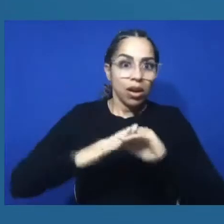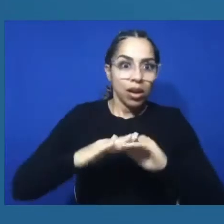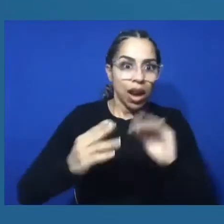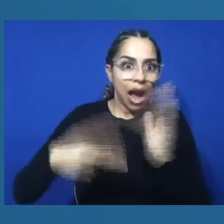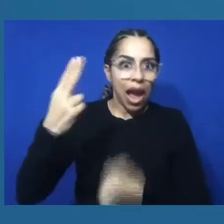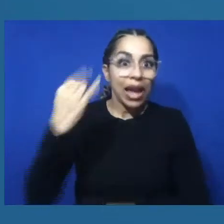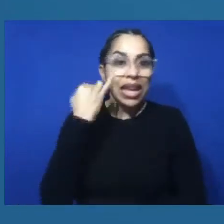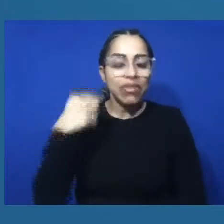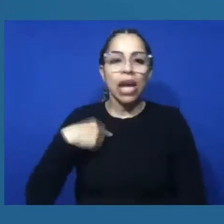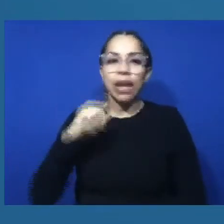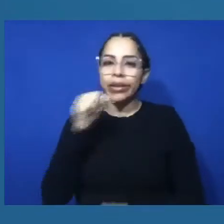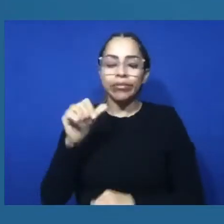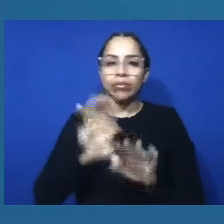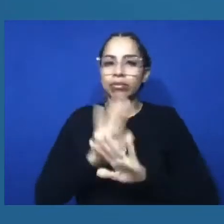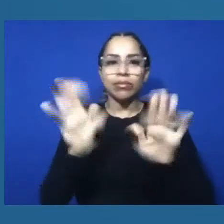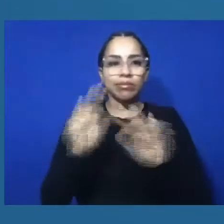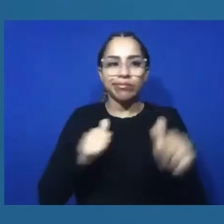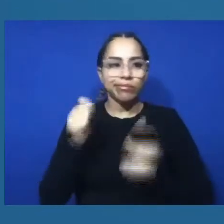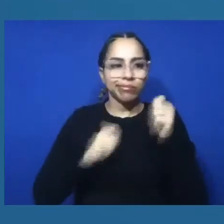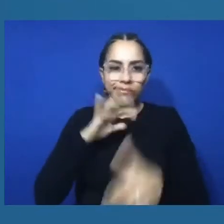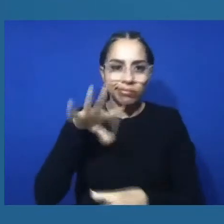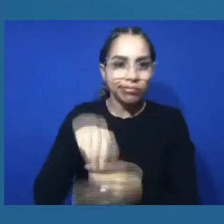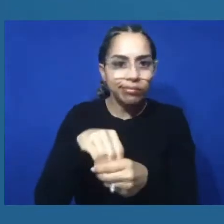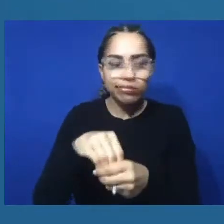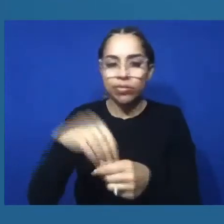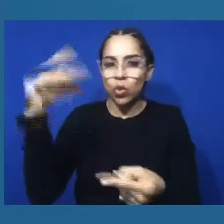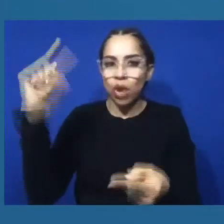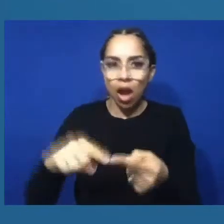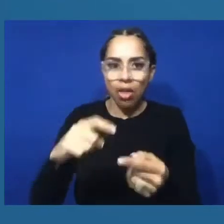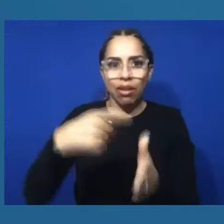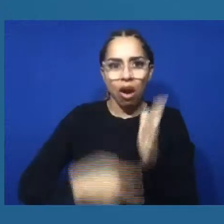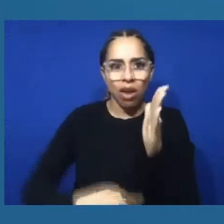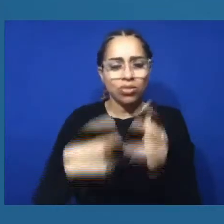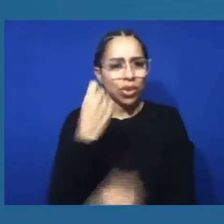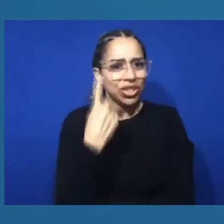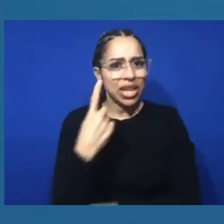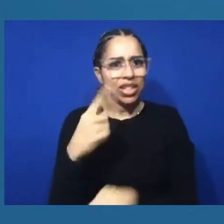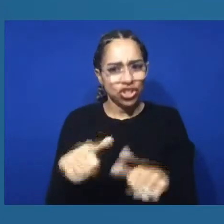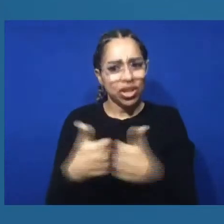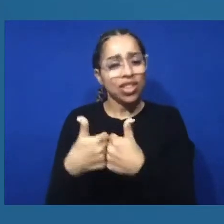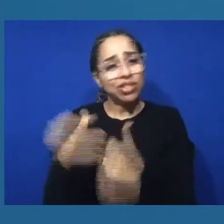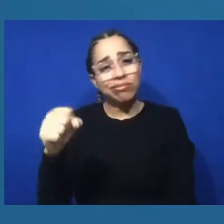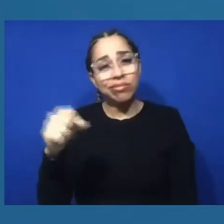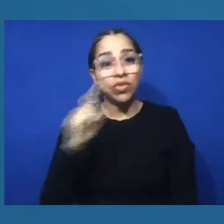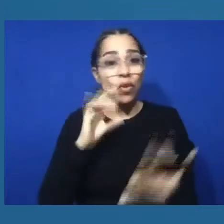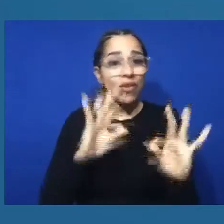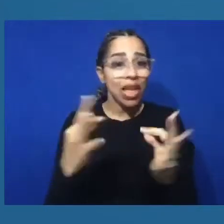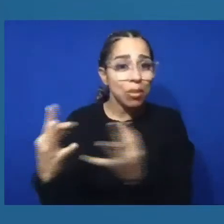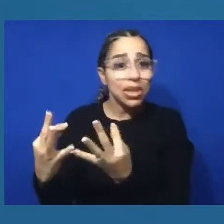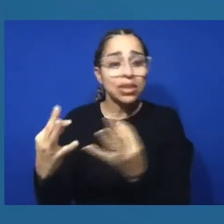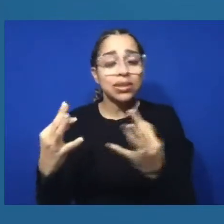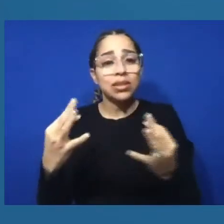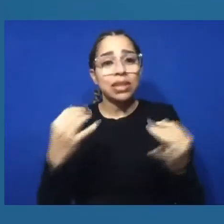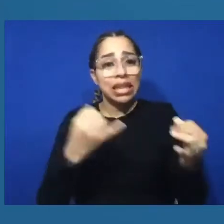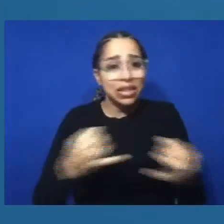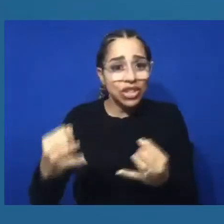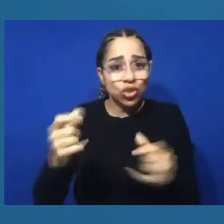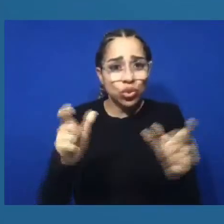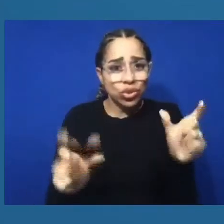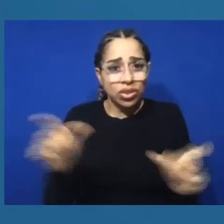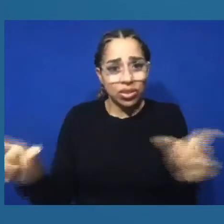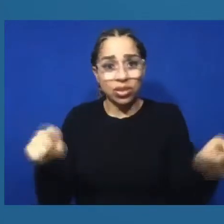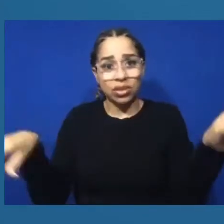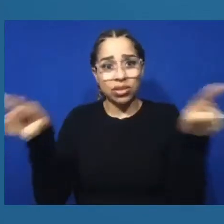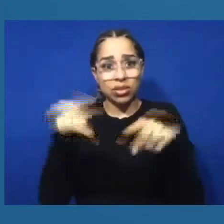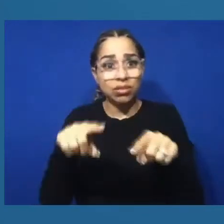cost, understanding that there are challenges for families and individuals. But by and large, when you see that there is an option,